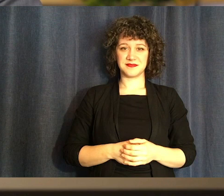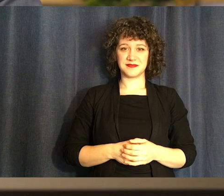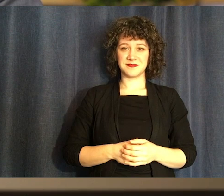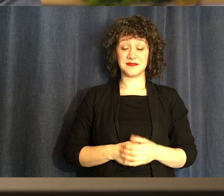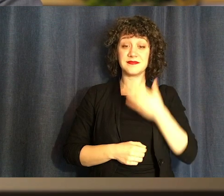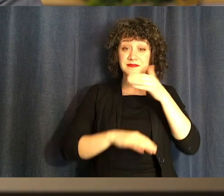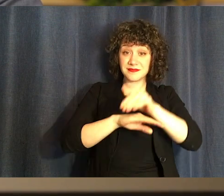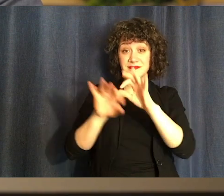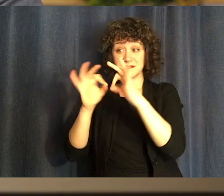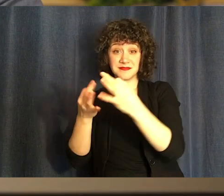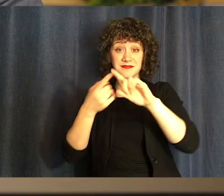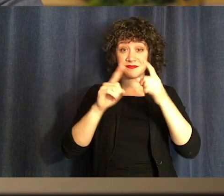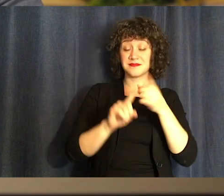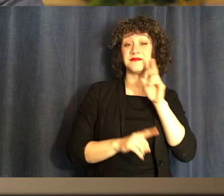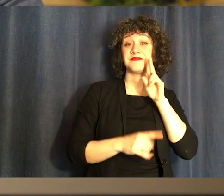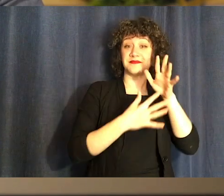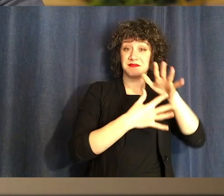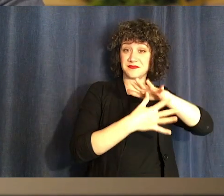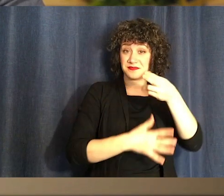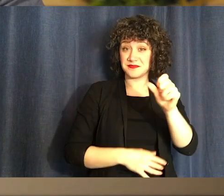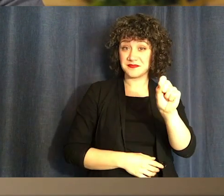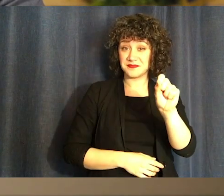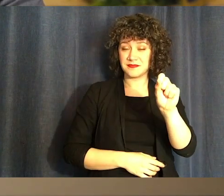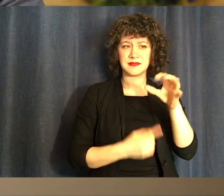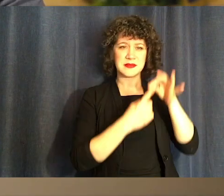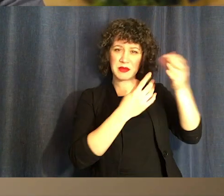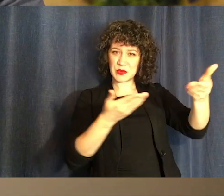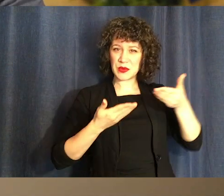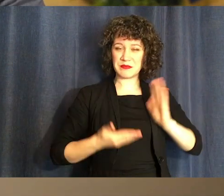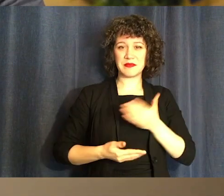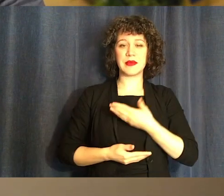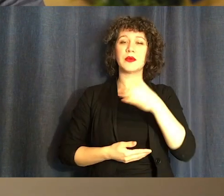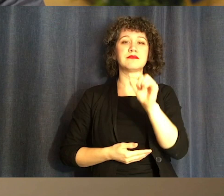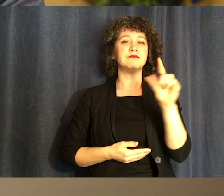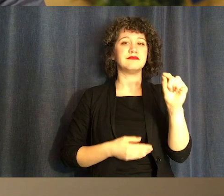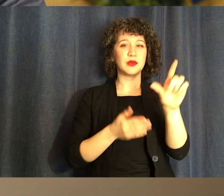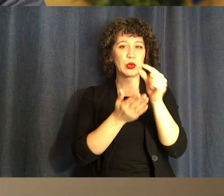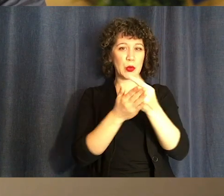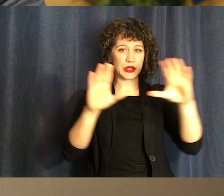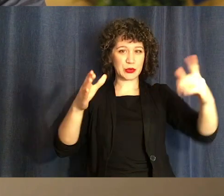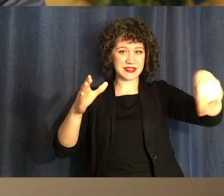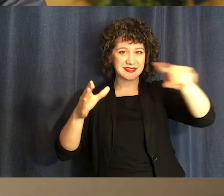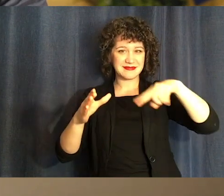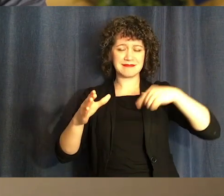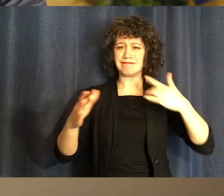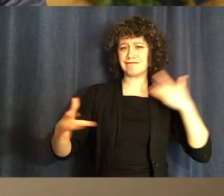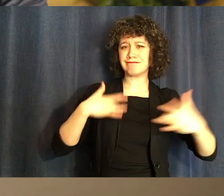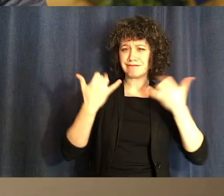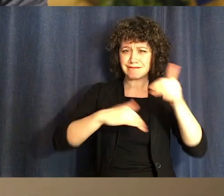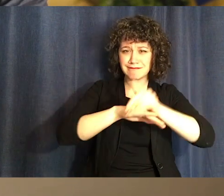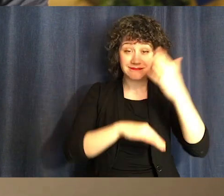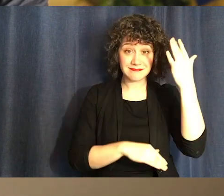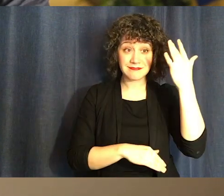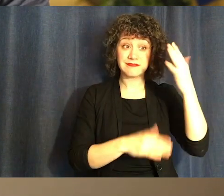Good evening, families and friends of Houston Junior Senior High, and a special welcome to our 2020 graduates. I'm especially excited for tonight.